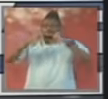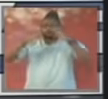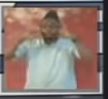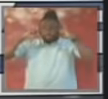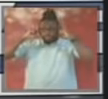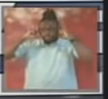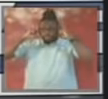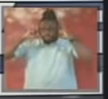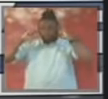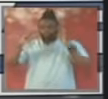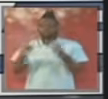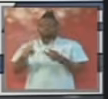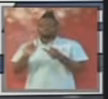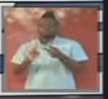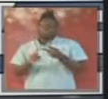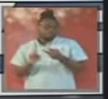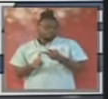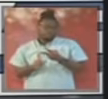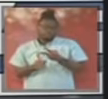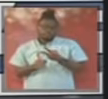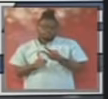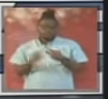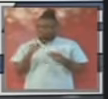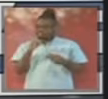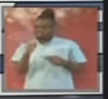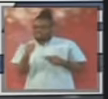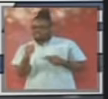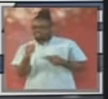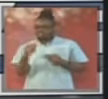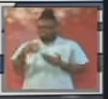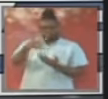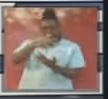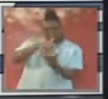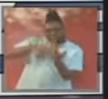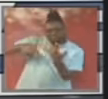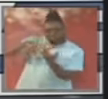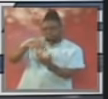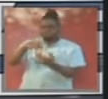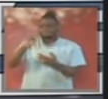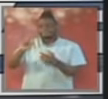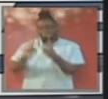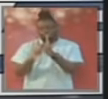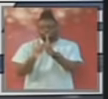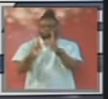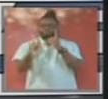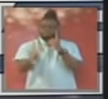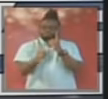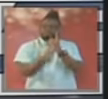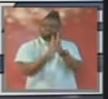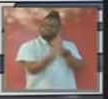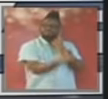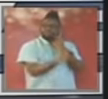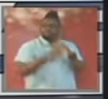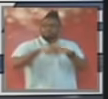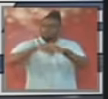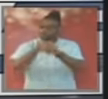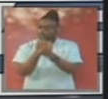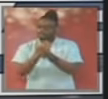the absence of congregation and social distancing where possible, hand washing